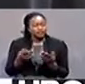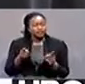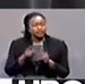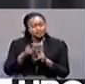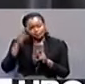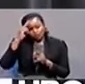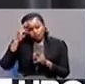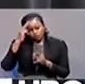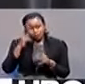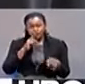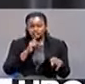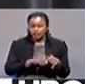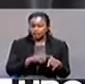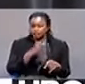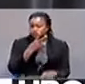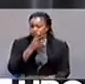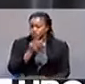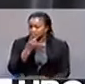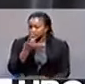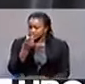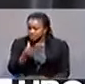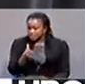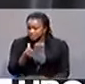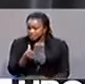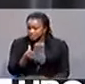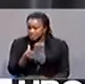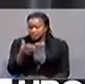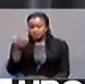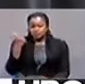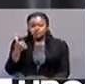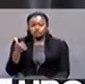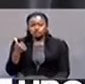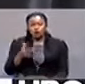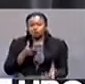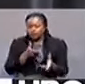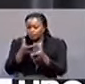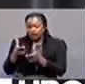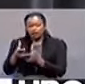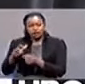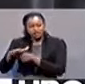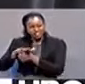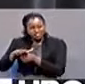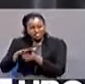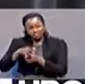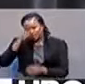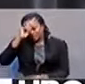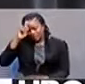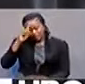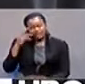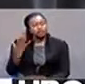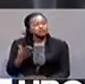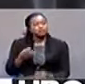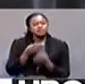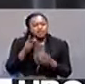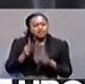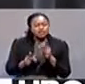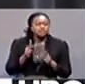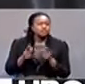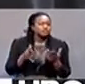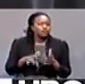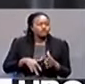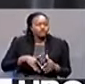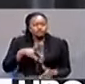the 2016 attack on the King's Palace in Kasese, many of us were traumatized and were not